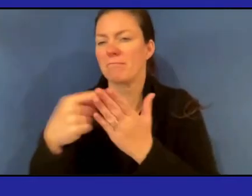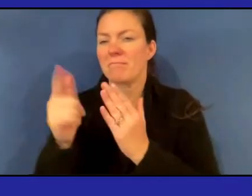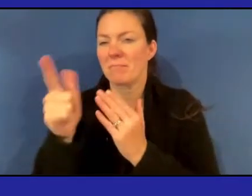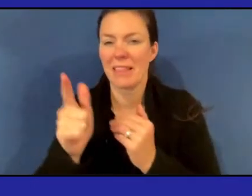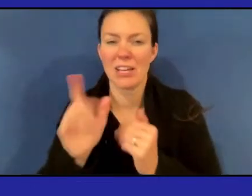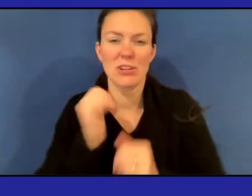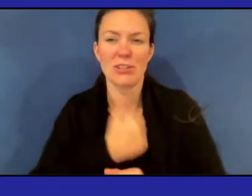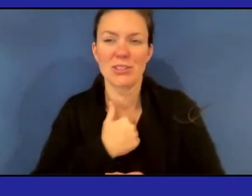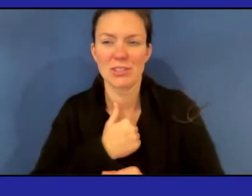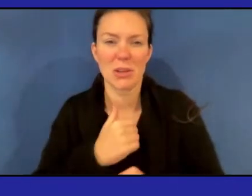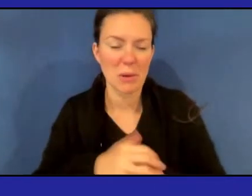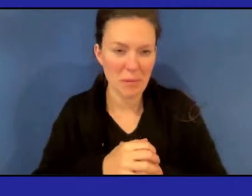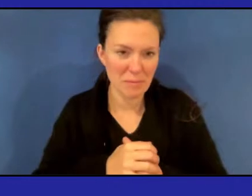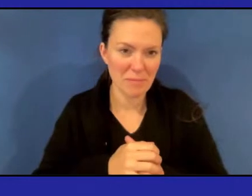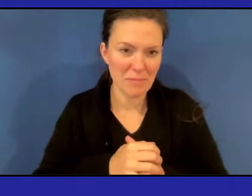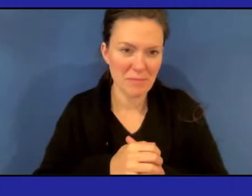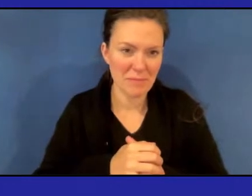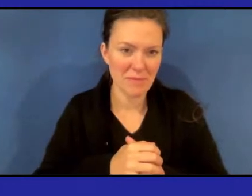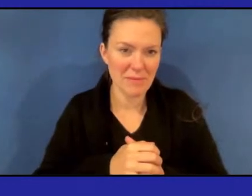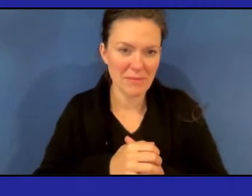Sorry, you thought that was going to be an easy one.